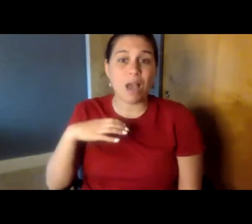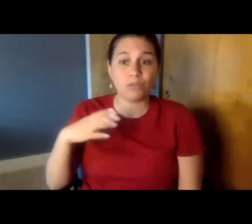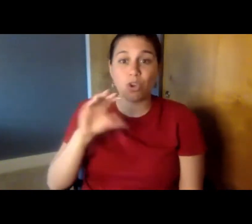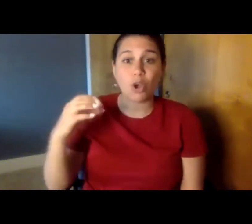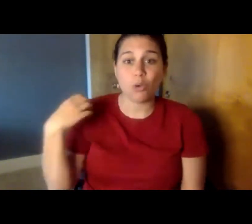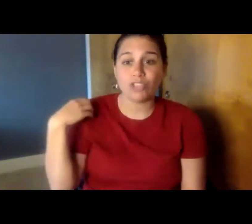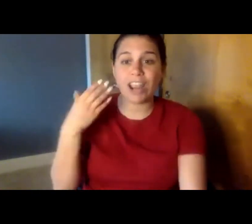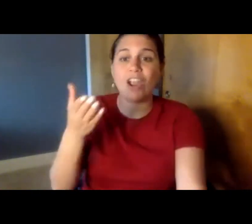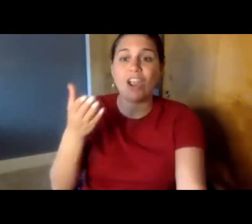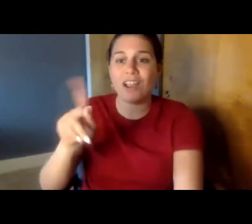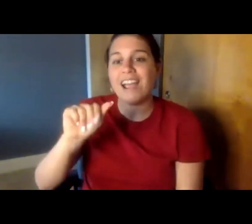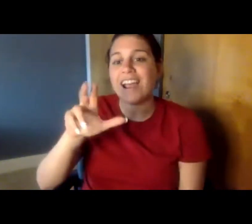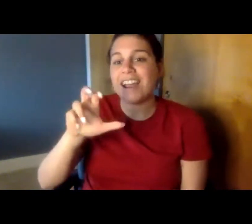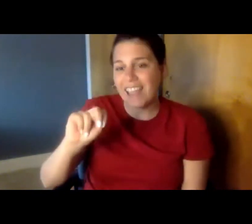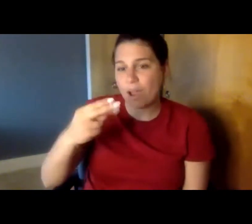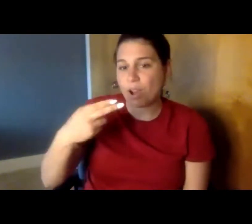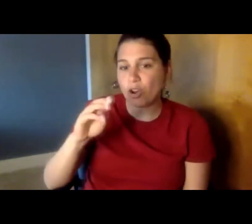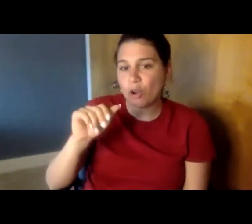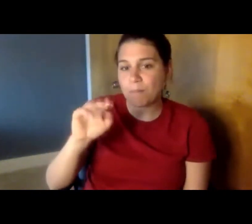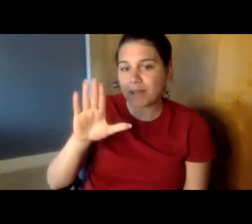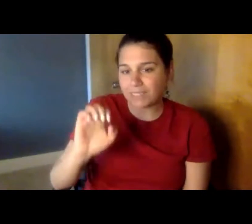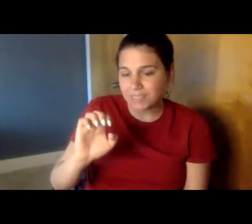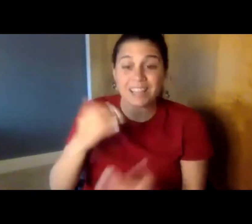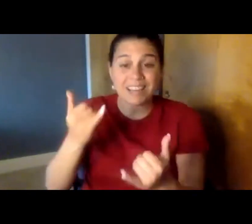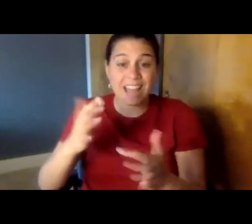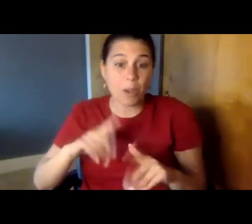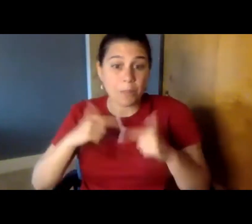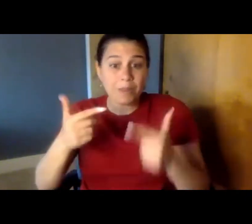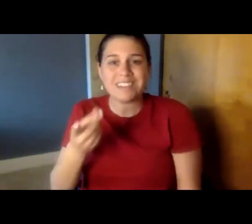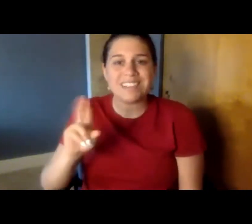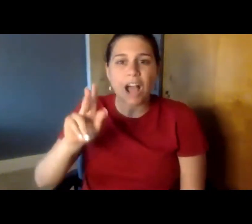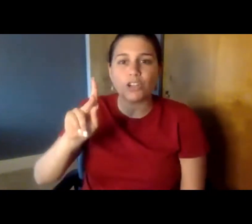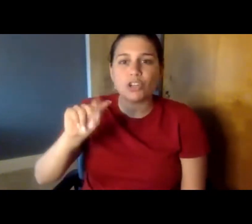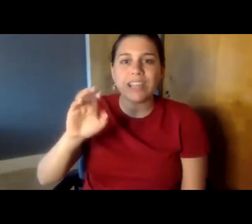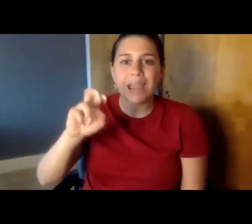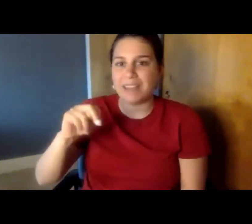Karen Hermance. So with that, I turn it over to Dr. Kamen.